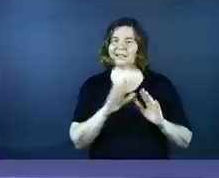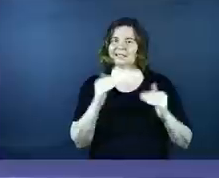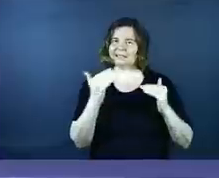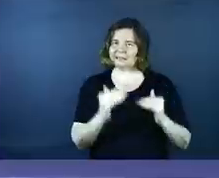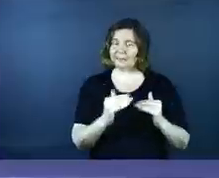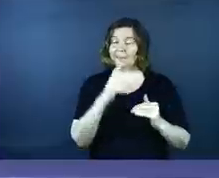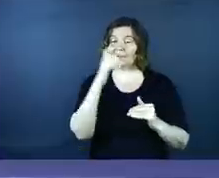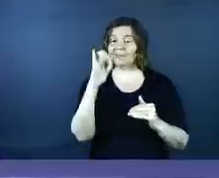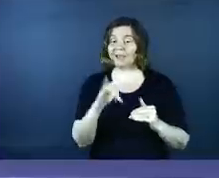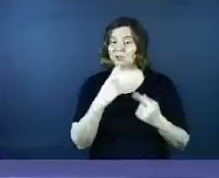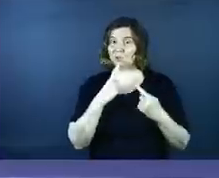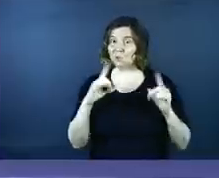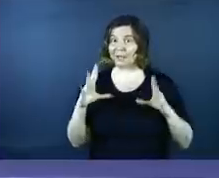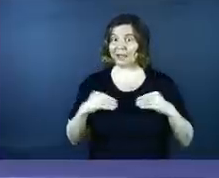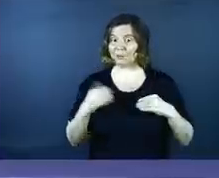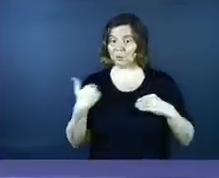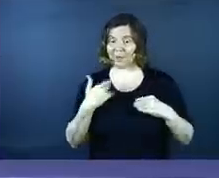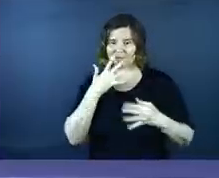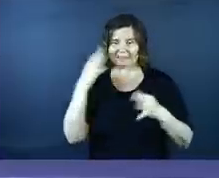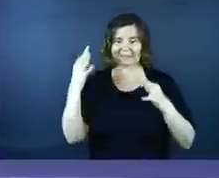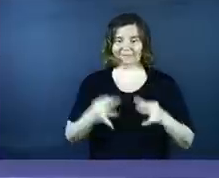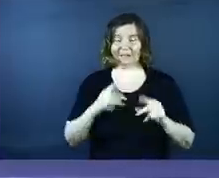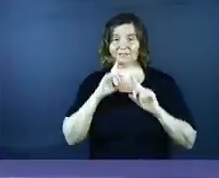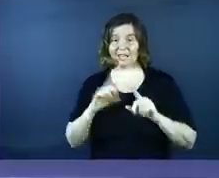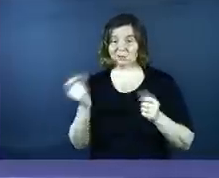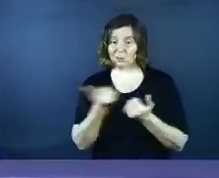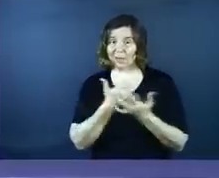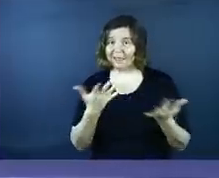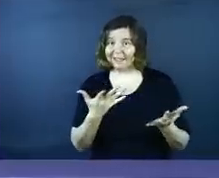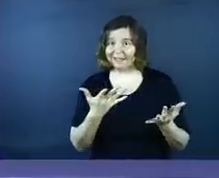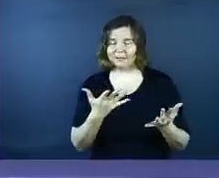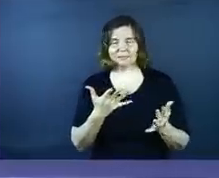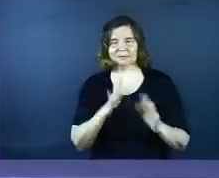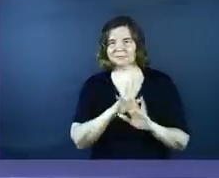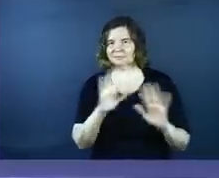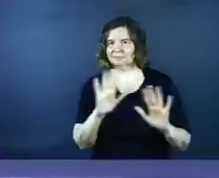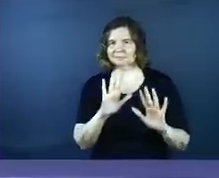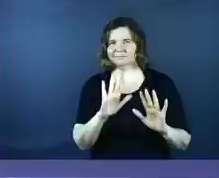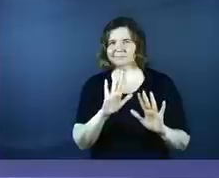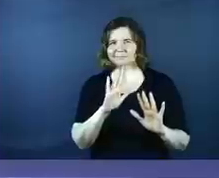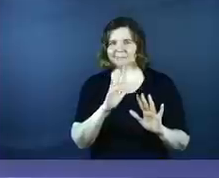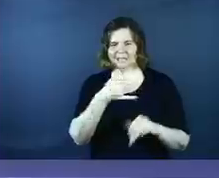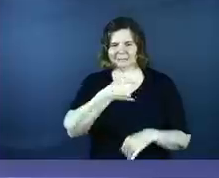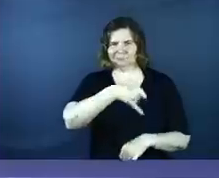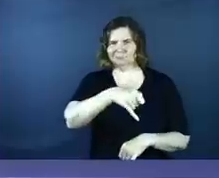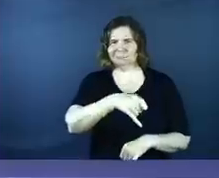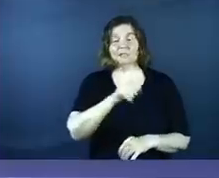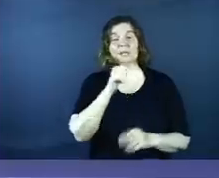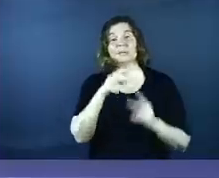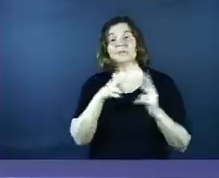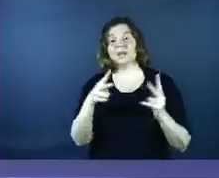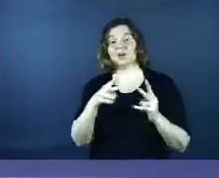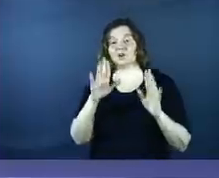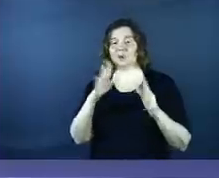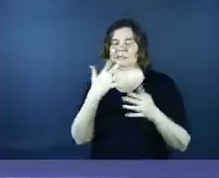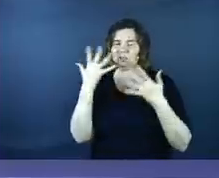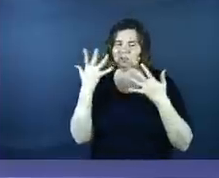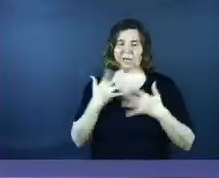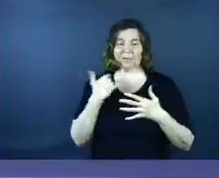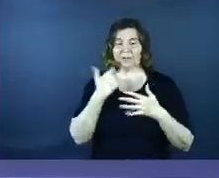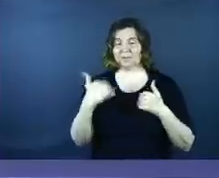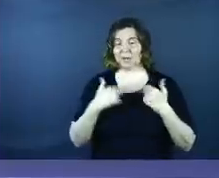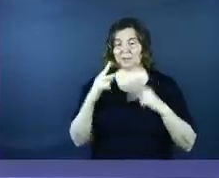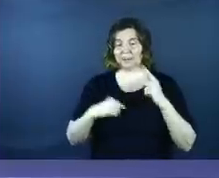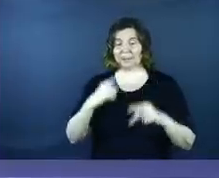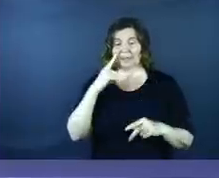and therefore to claim to have the definitive answer to anything is a hard line view. It would be a very great shame if young people